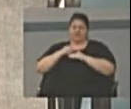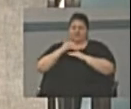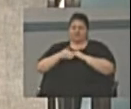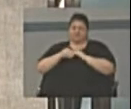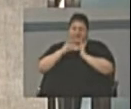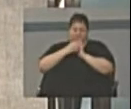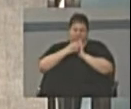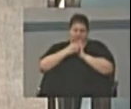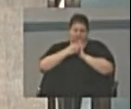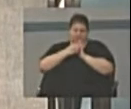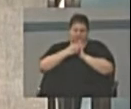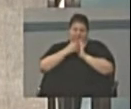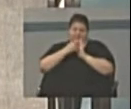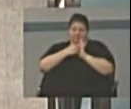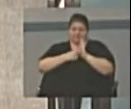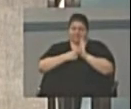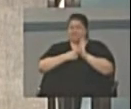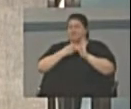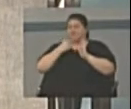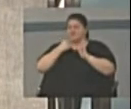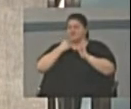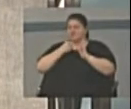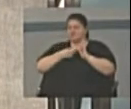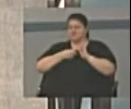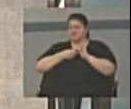it says that the